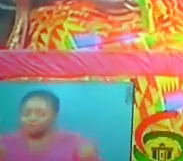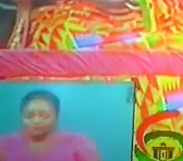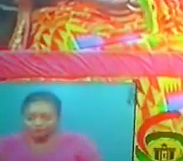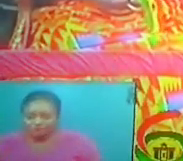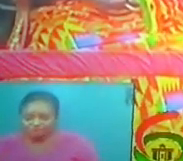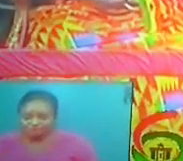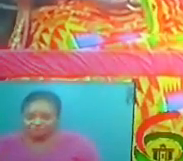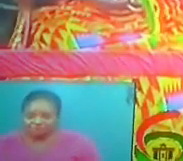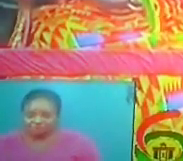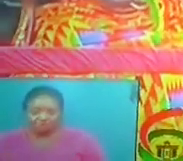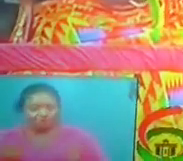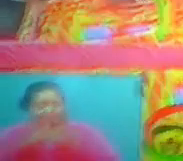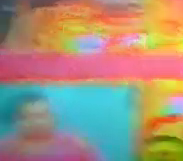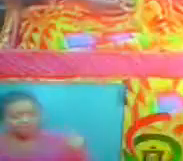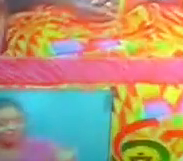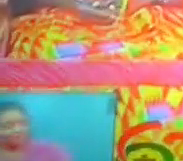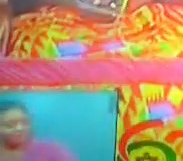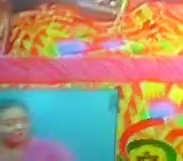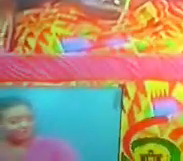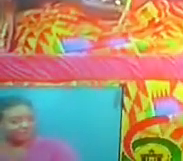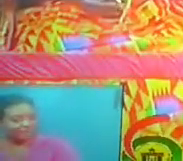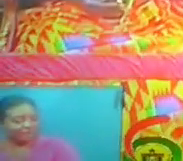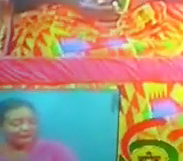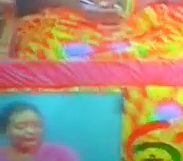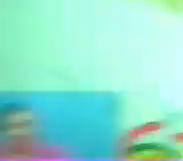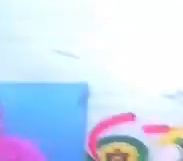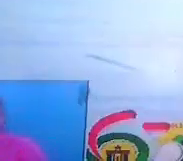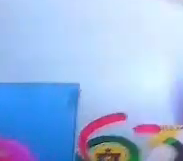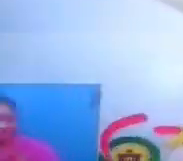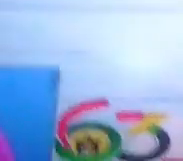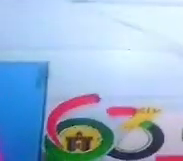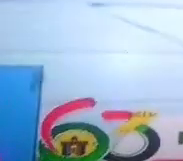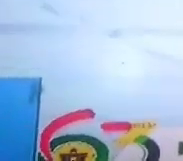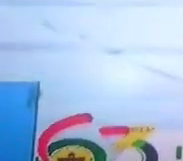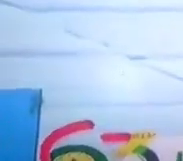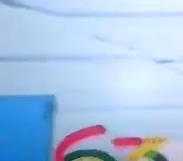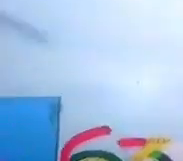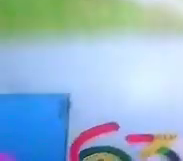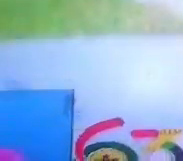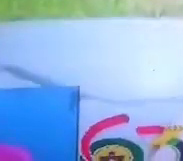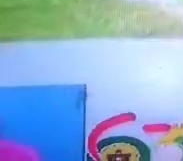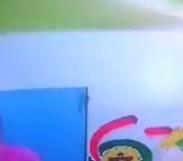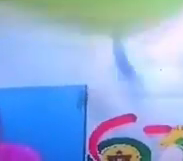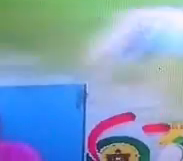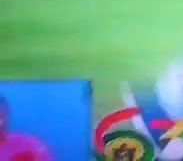So at this level, you as a physical trainer on this stage, you come and do whatever you feel like